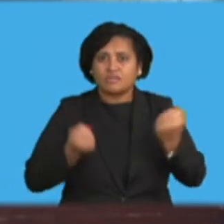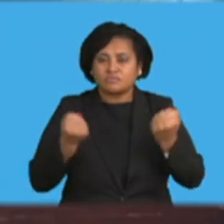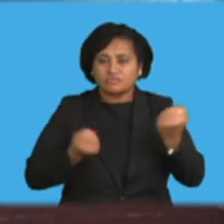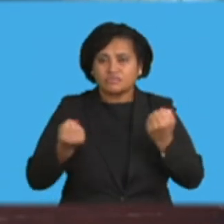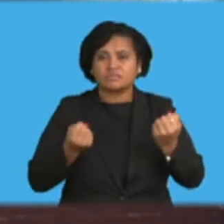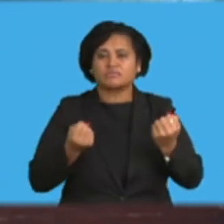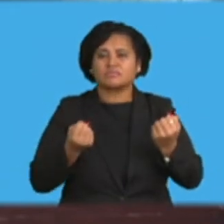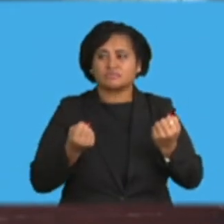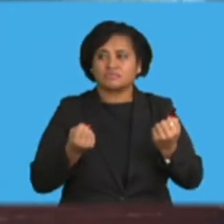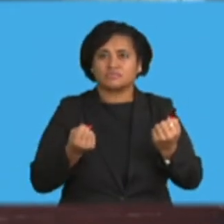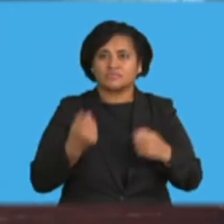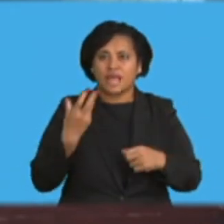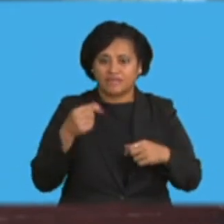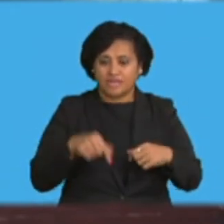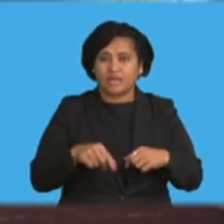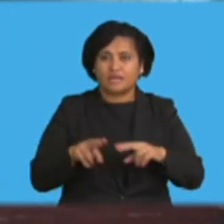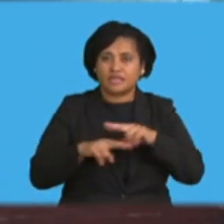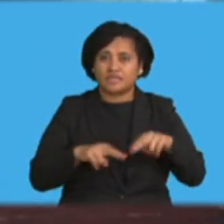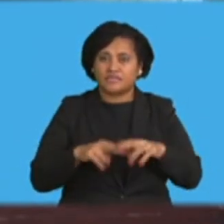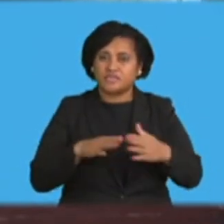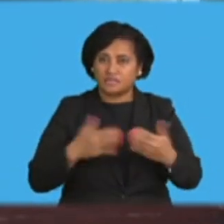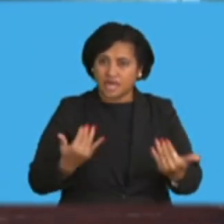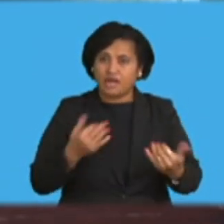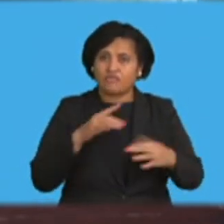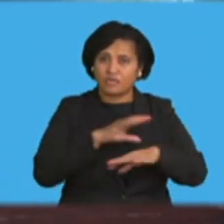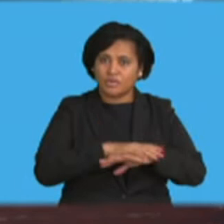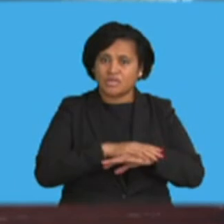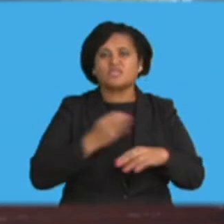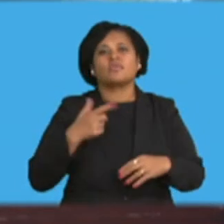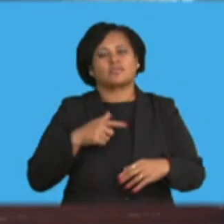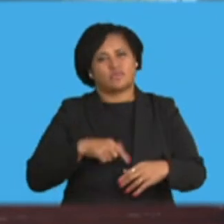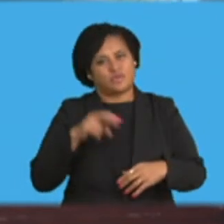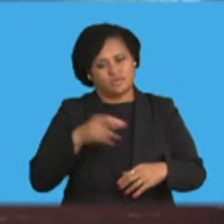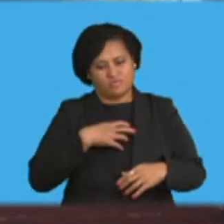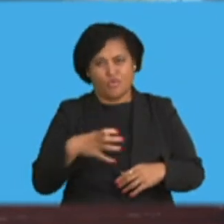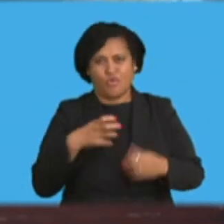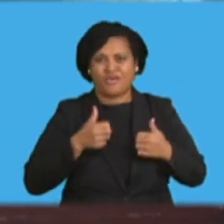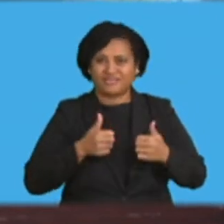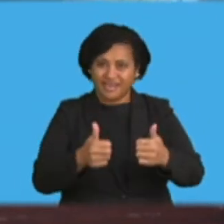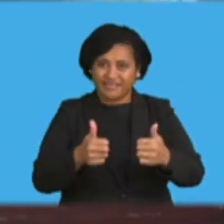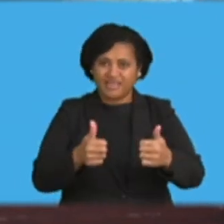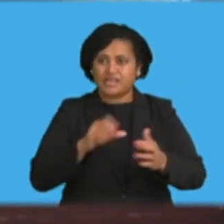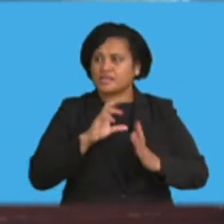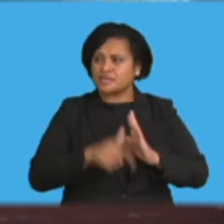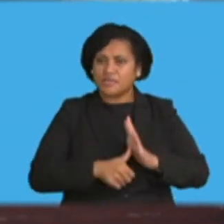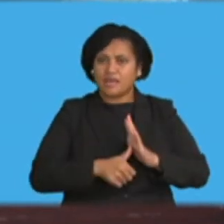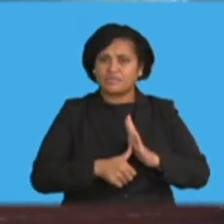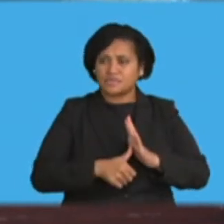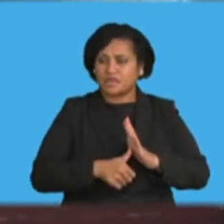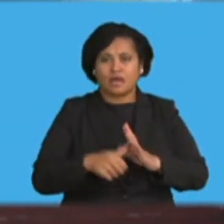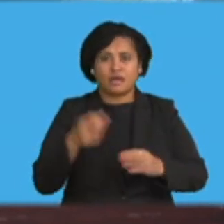including motorcycles, coming their way, there is a need for more drivers. At times, vehicles remain parked at the